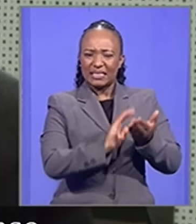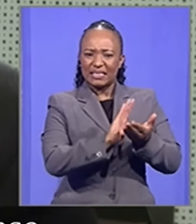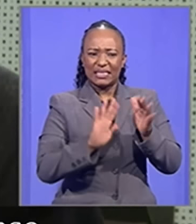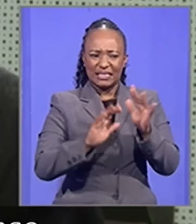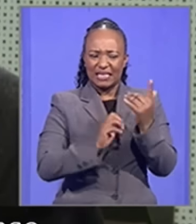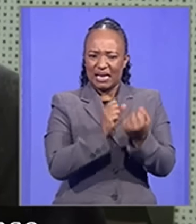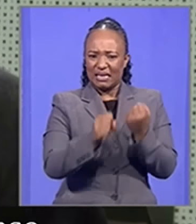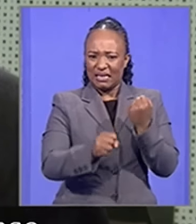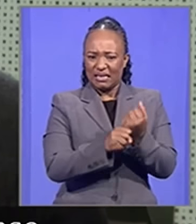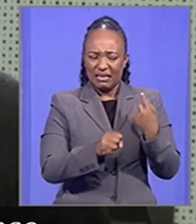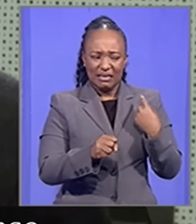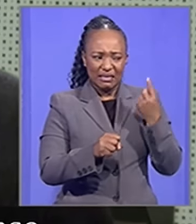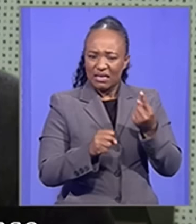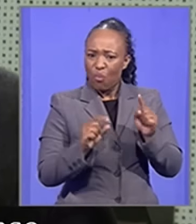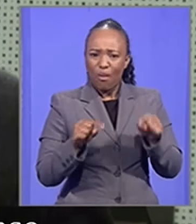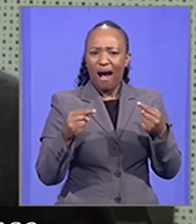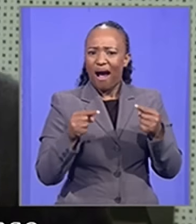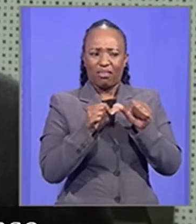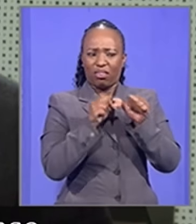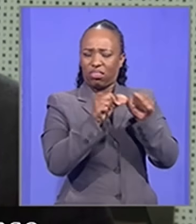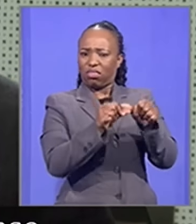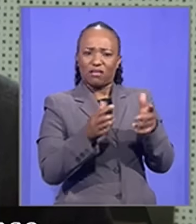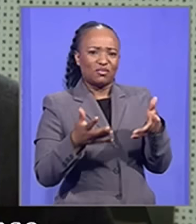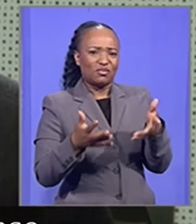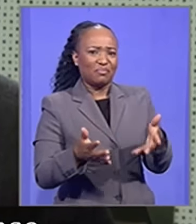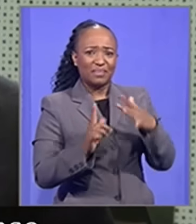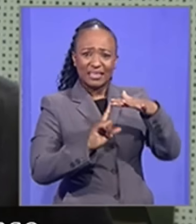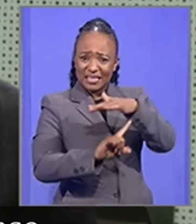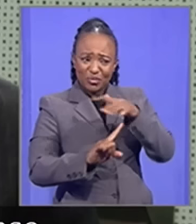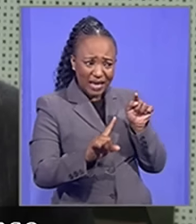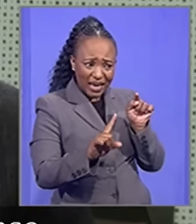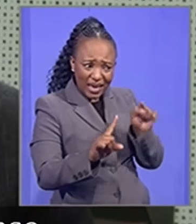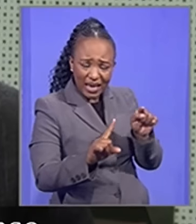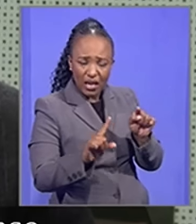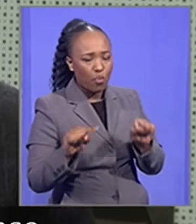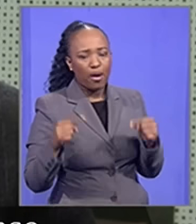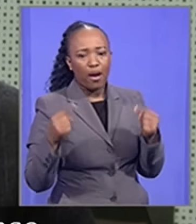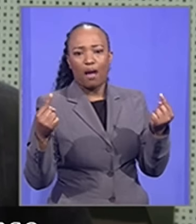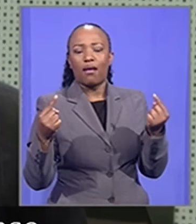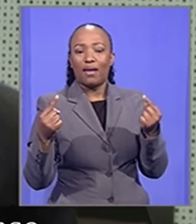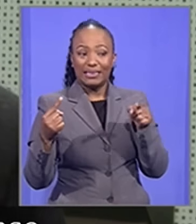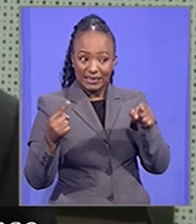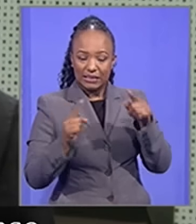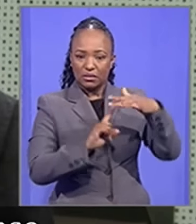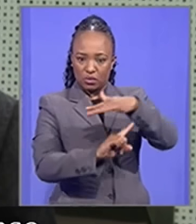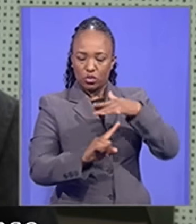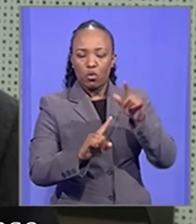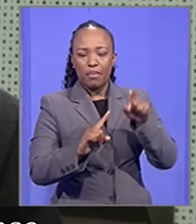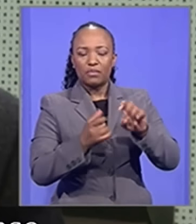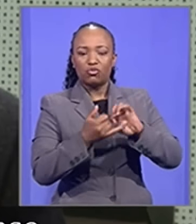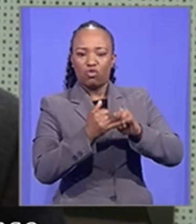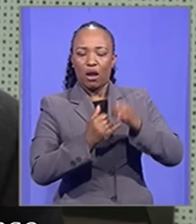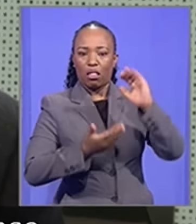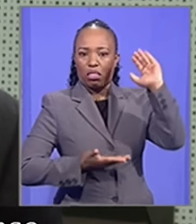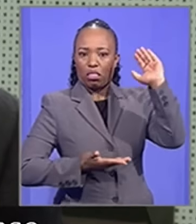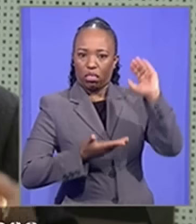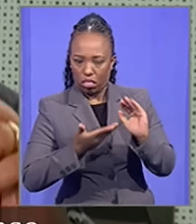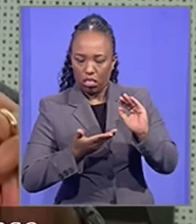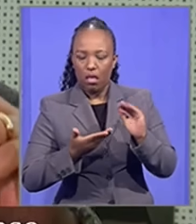years. It's unsustainable. That situation is untenable. We have to arrest that situation. And that's why I kept on saying